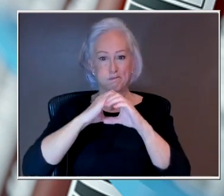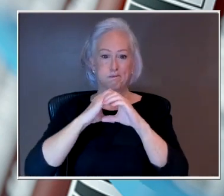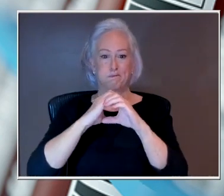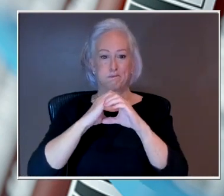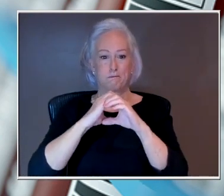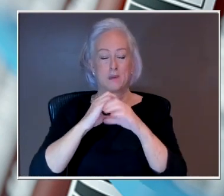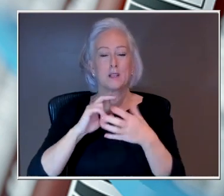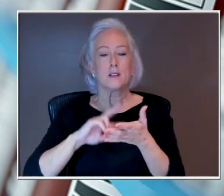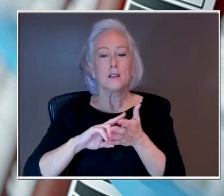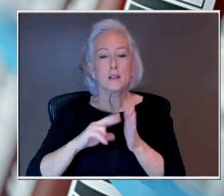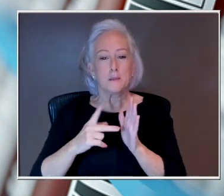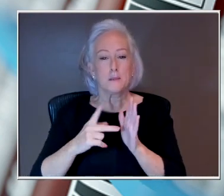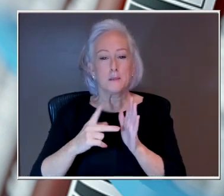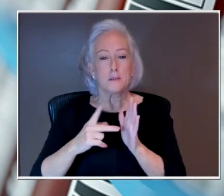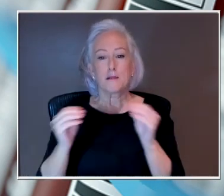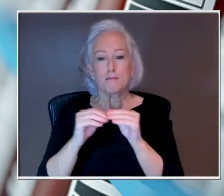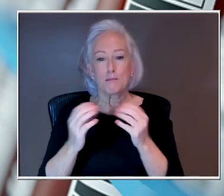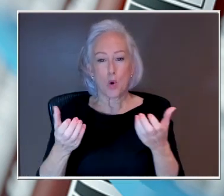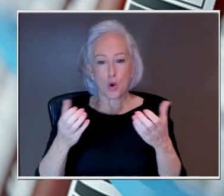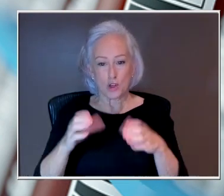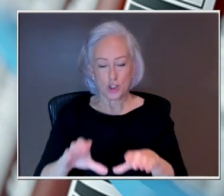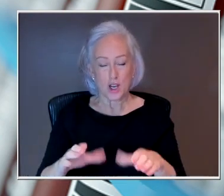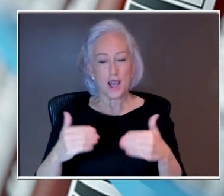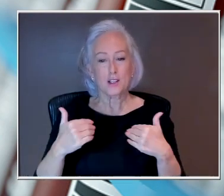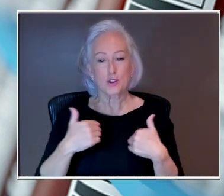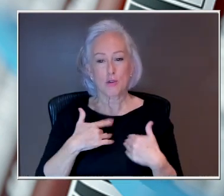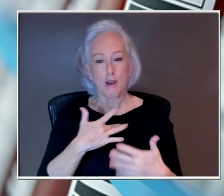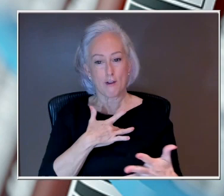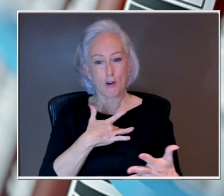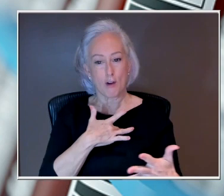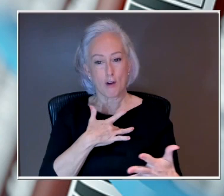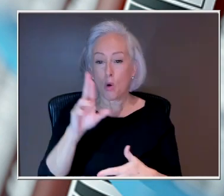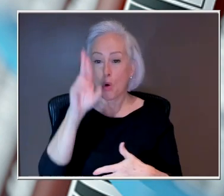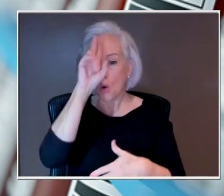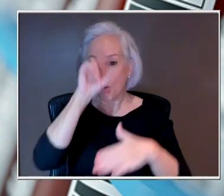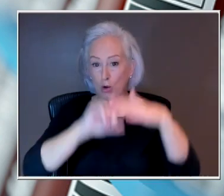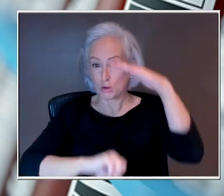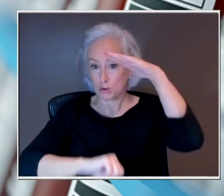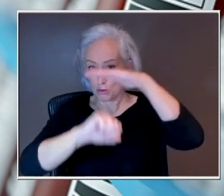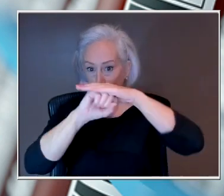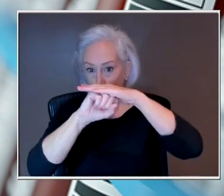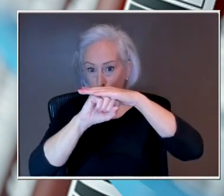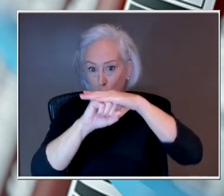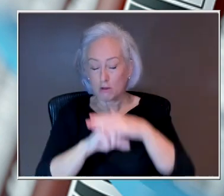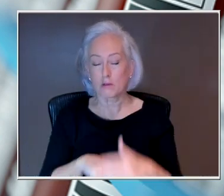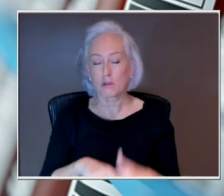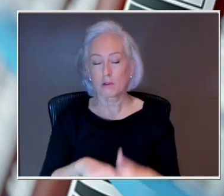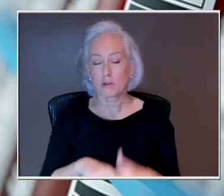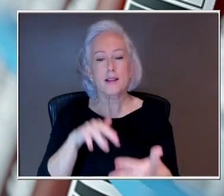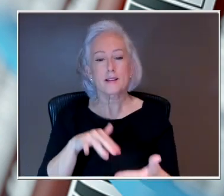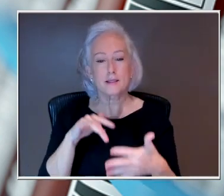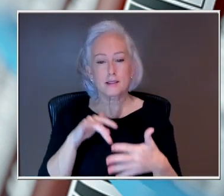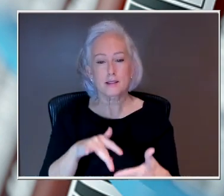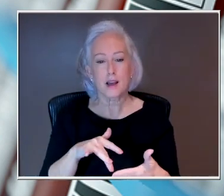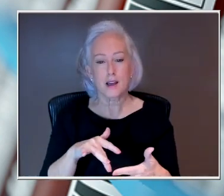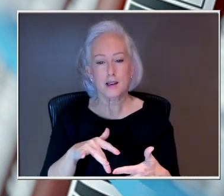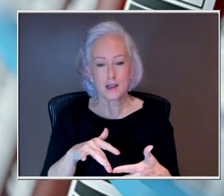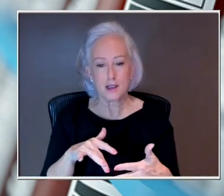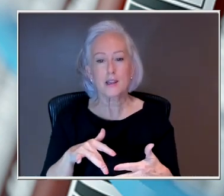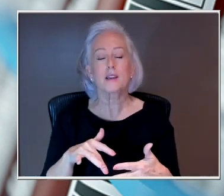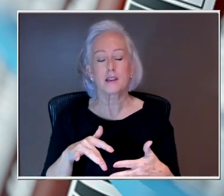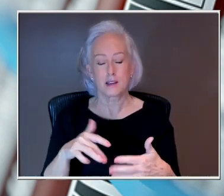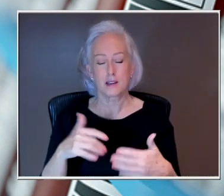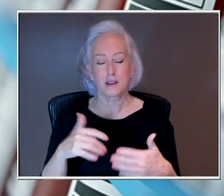have a heart attack or a stroke. And this study is pretty consequential because it could also help explain why certain people who